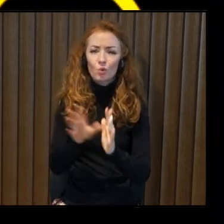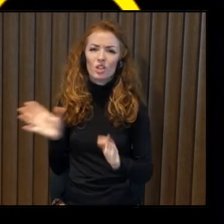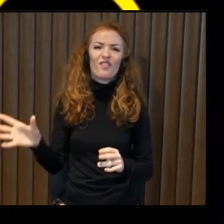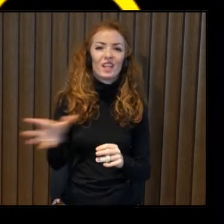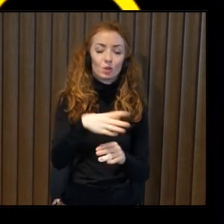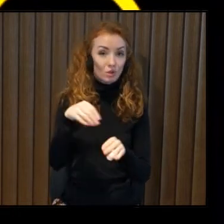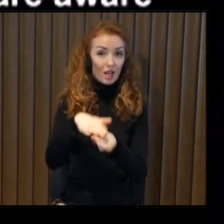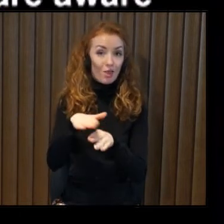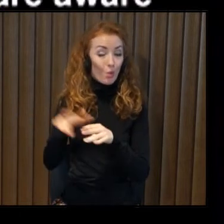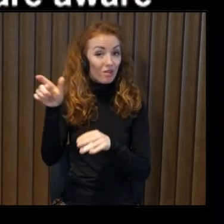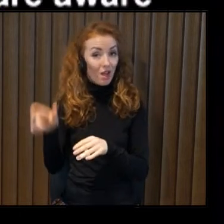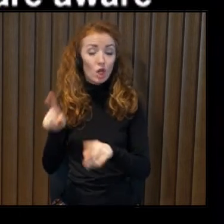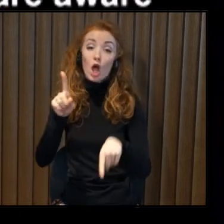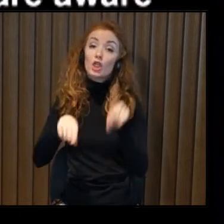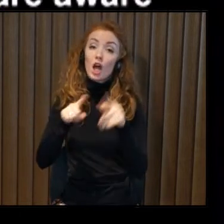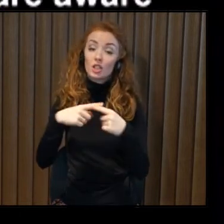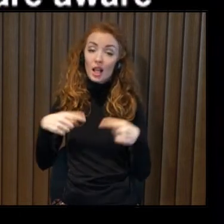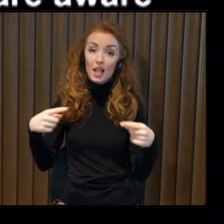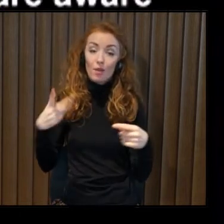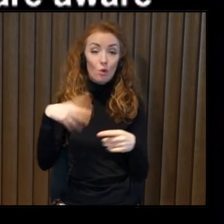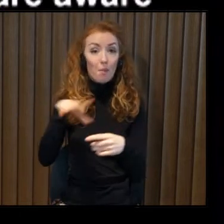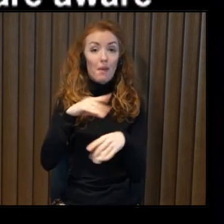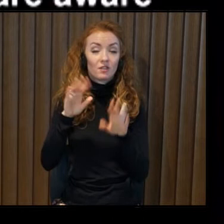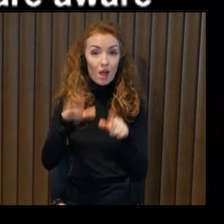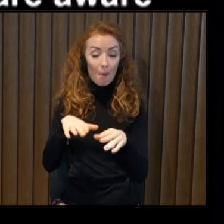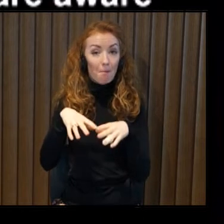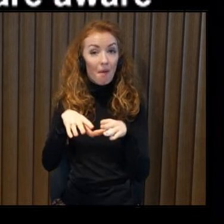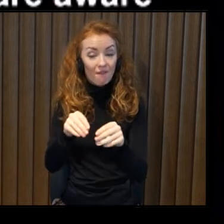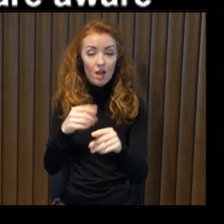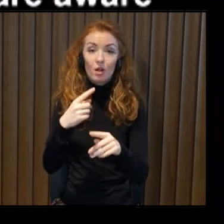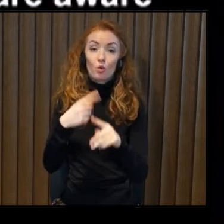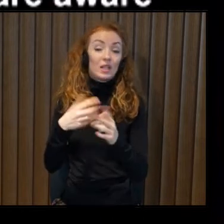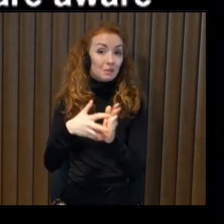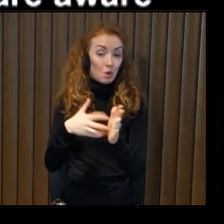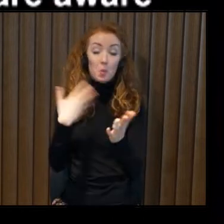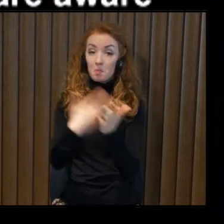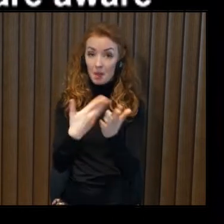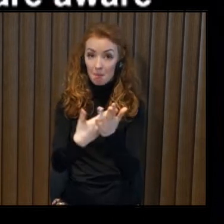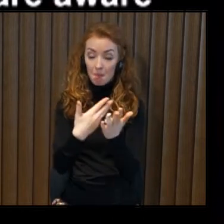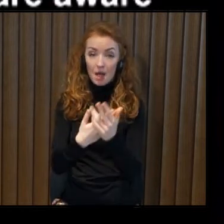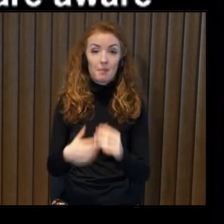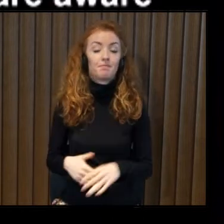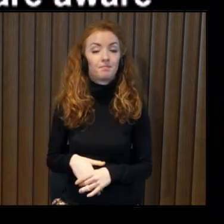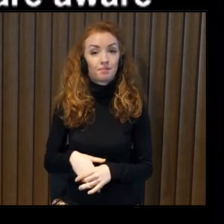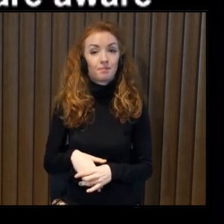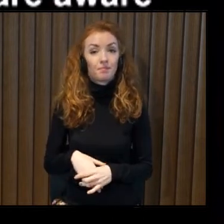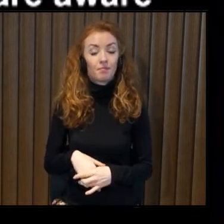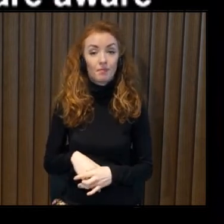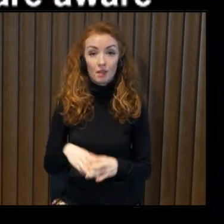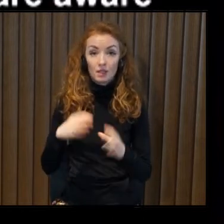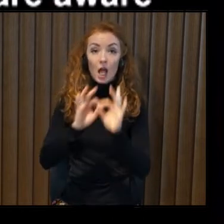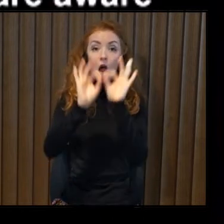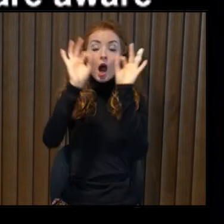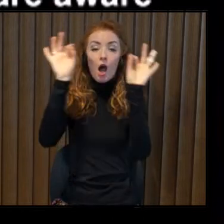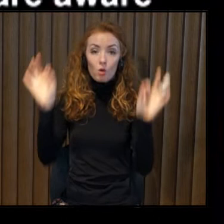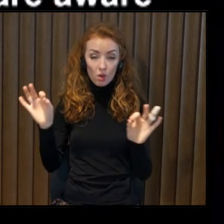can use to kind of get the ball rolling. First of all, we can just start with basic levels of education and awareness. We need designers who are